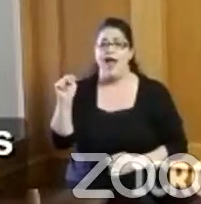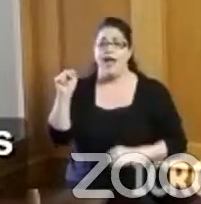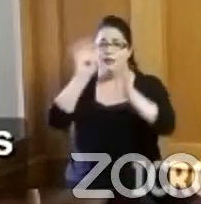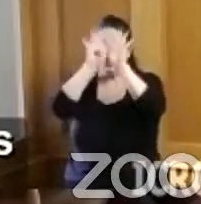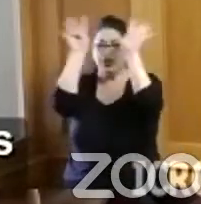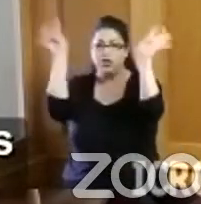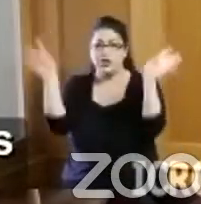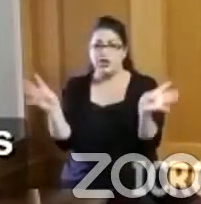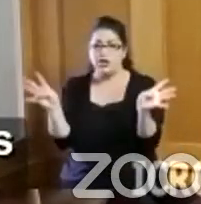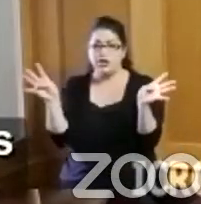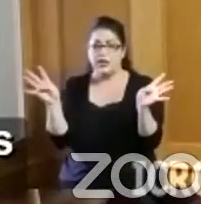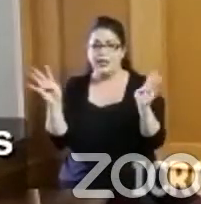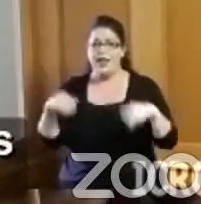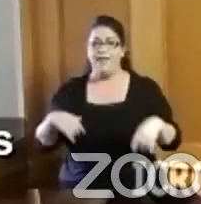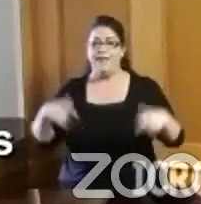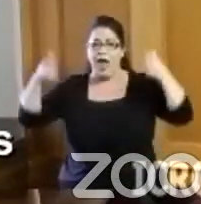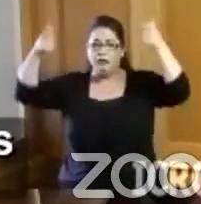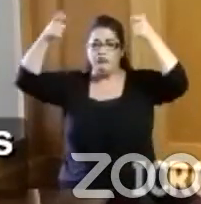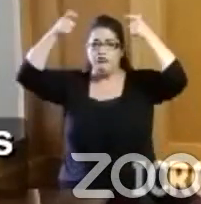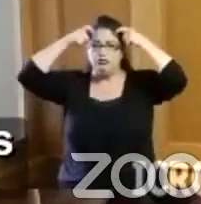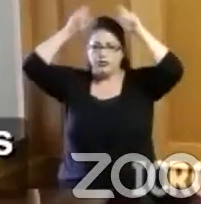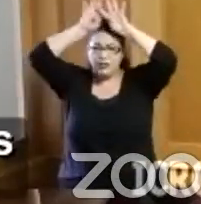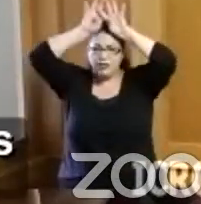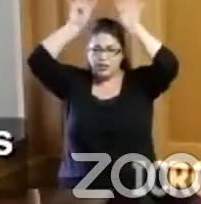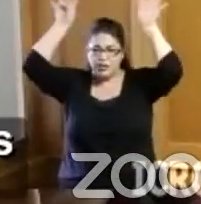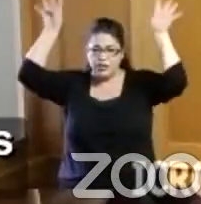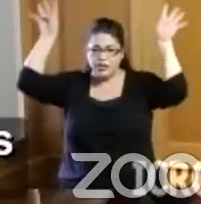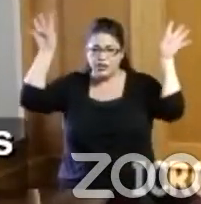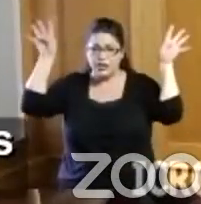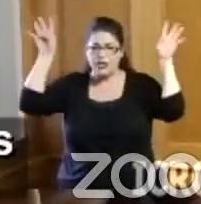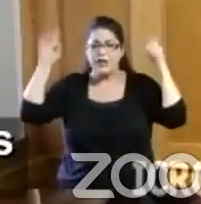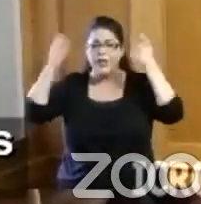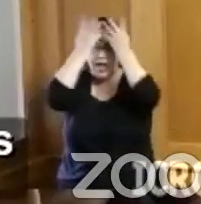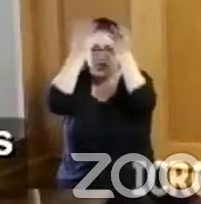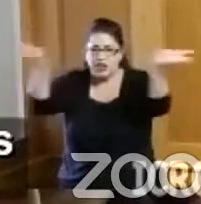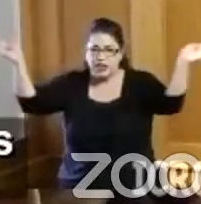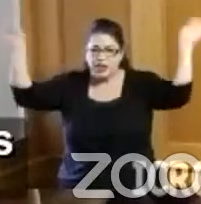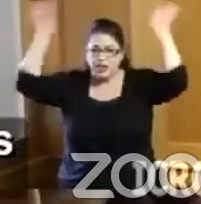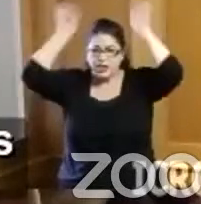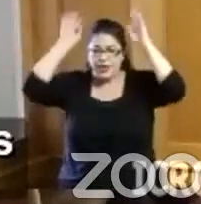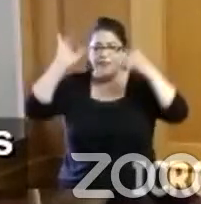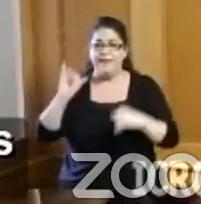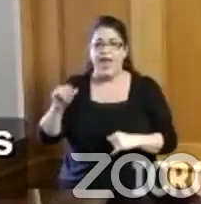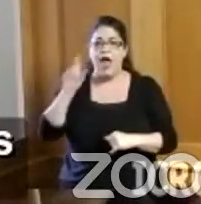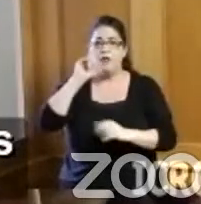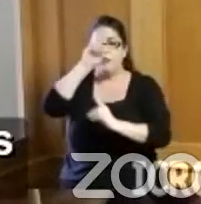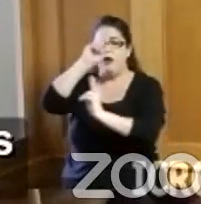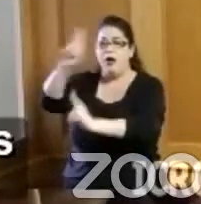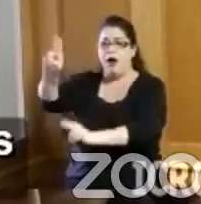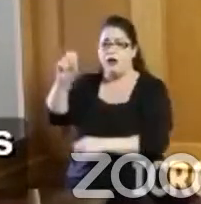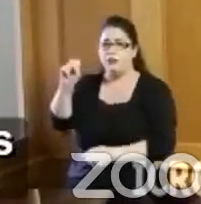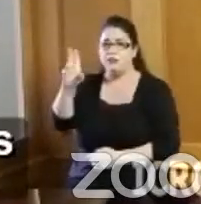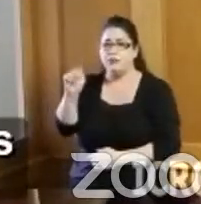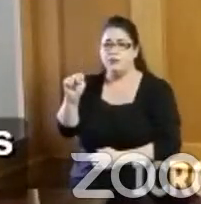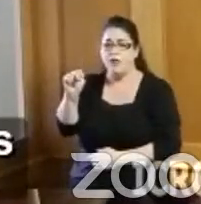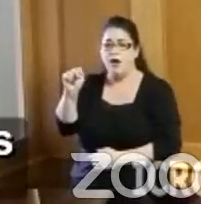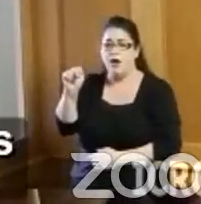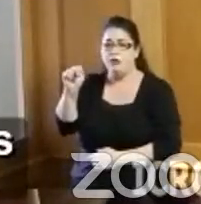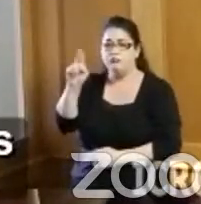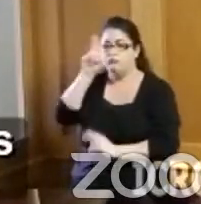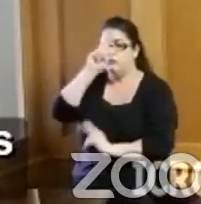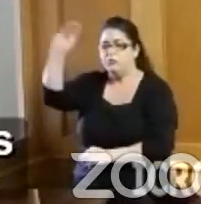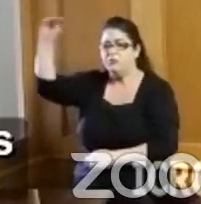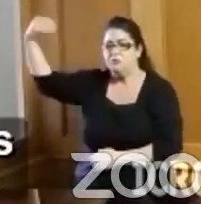the crown, represents the sun. That's who they honored, was the sun. And there's a whole lot